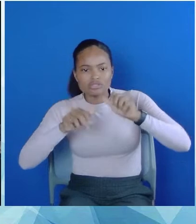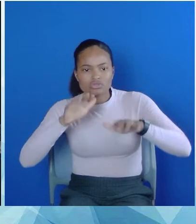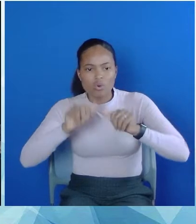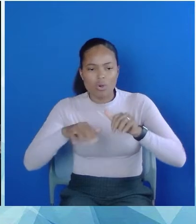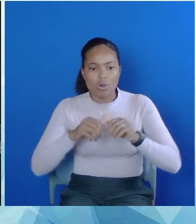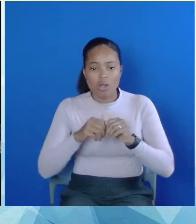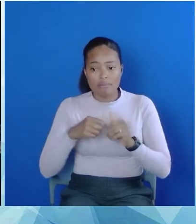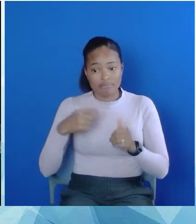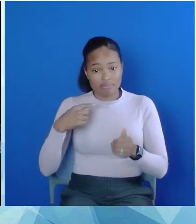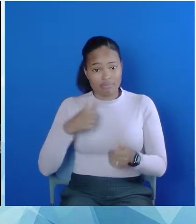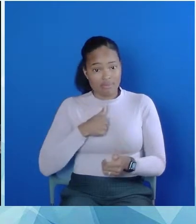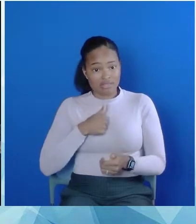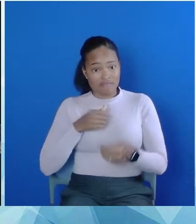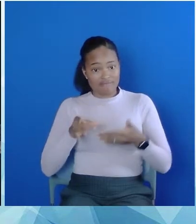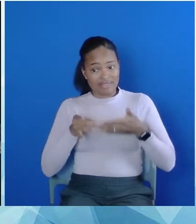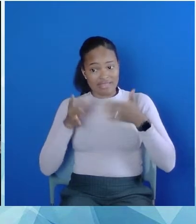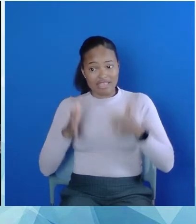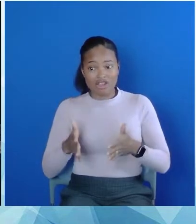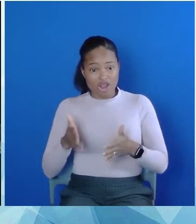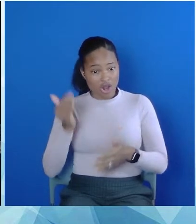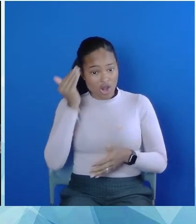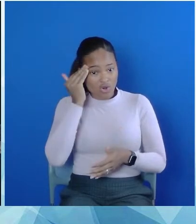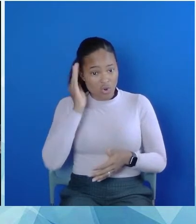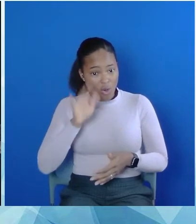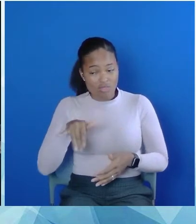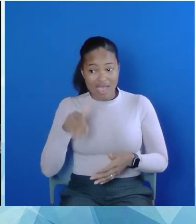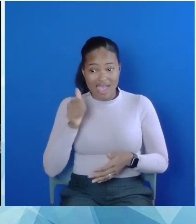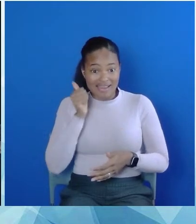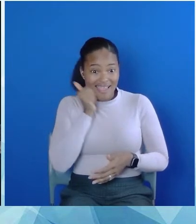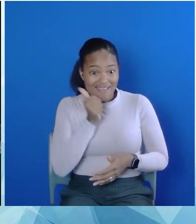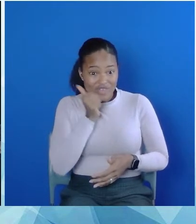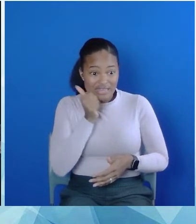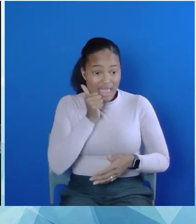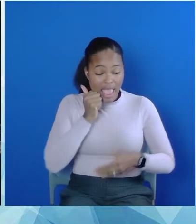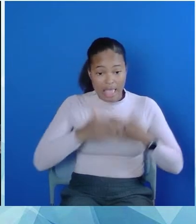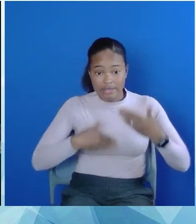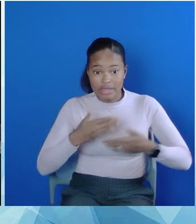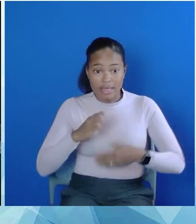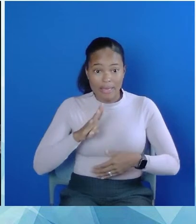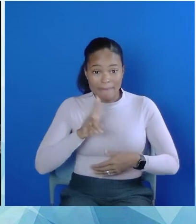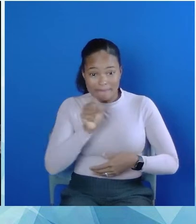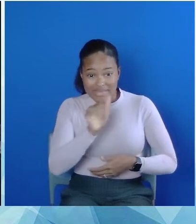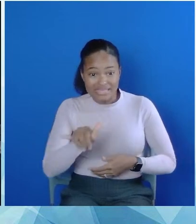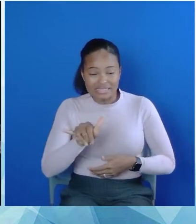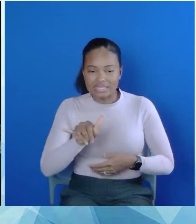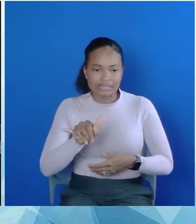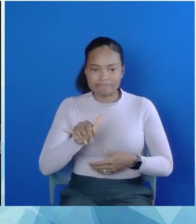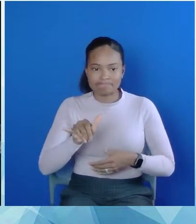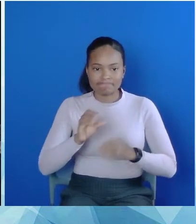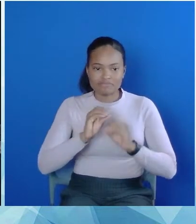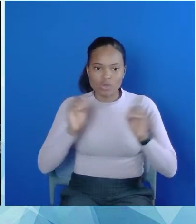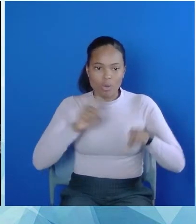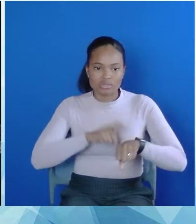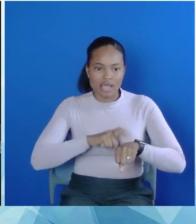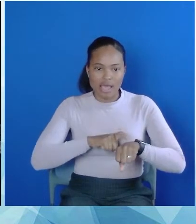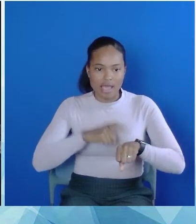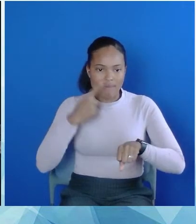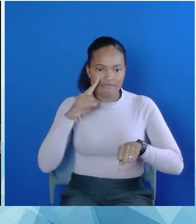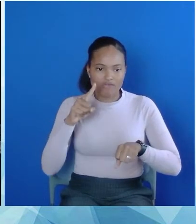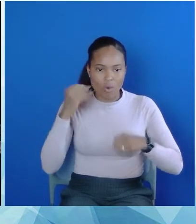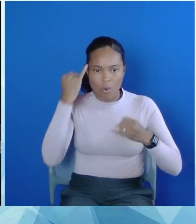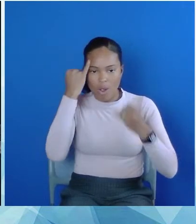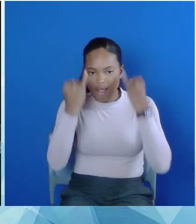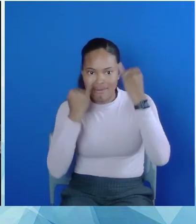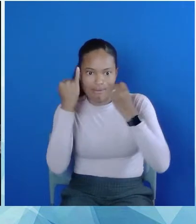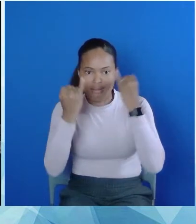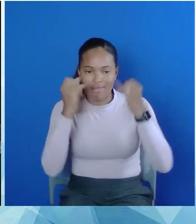in day-to-day, you do not have time to do that. And those meetings are very important for